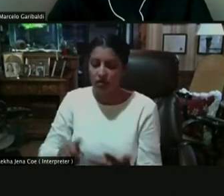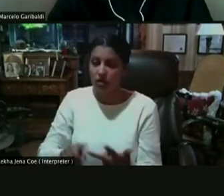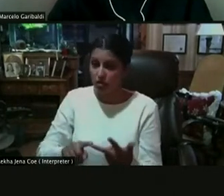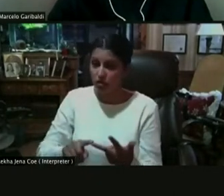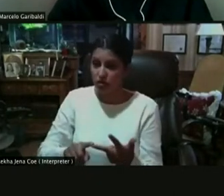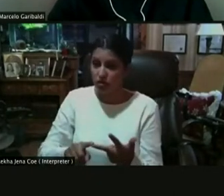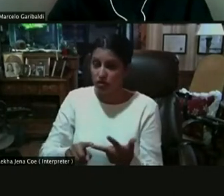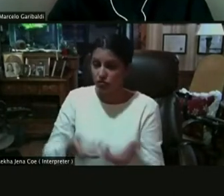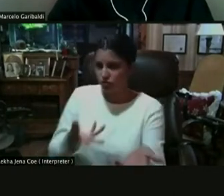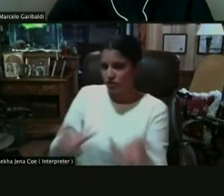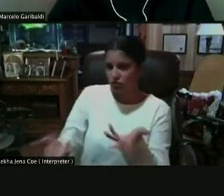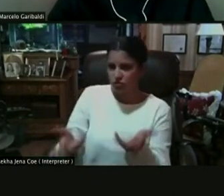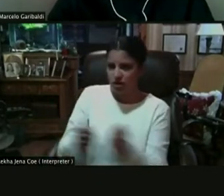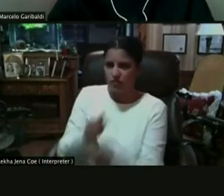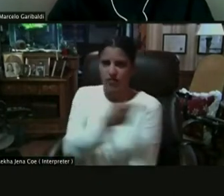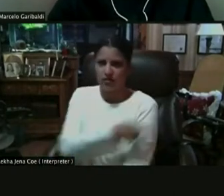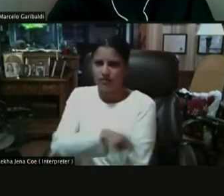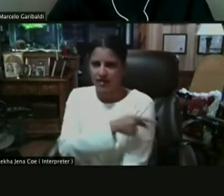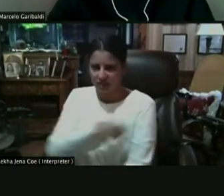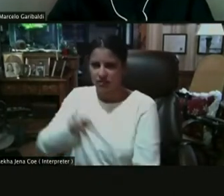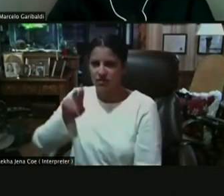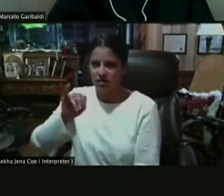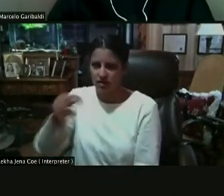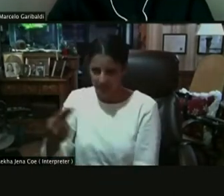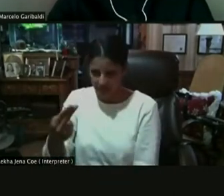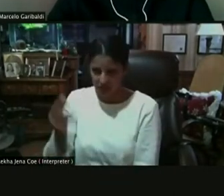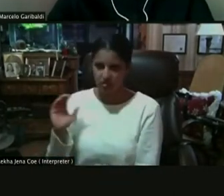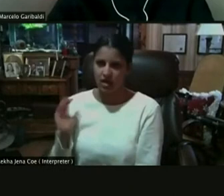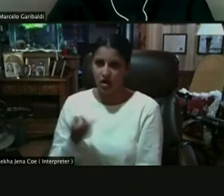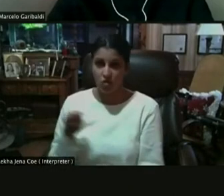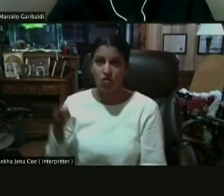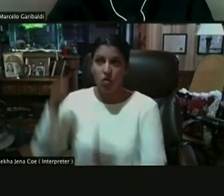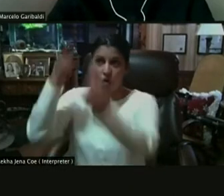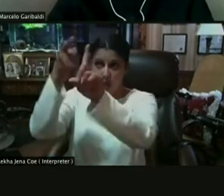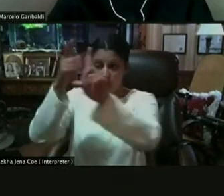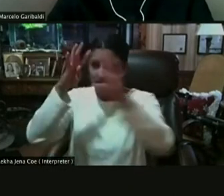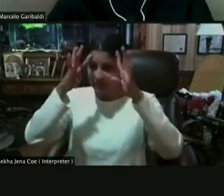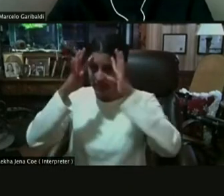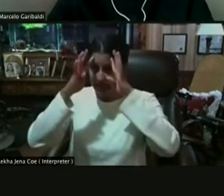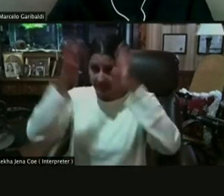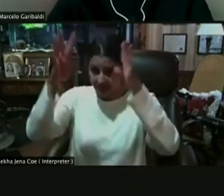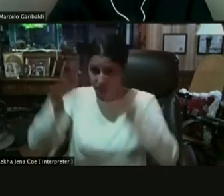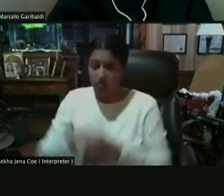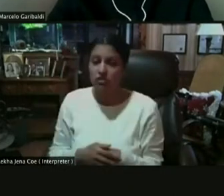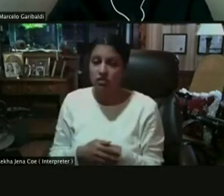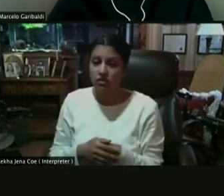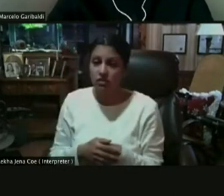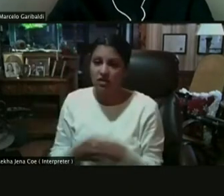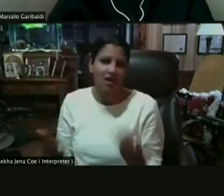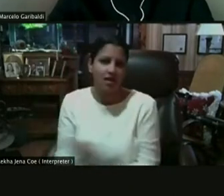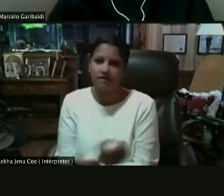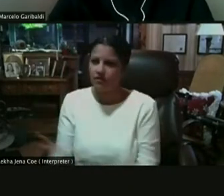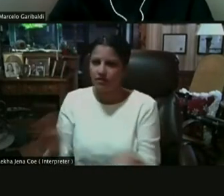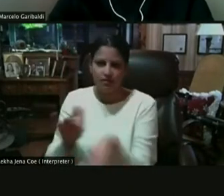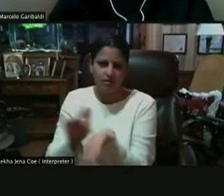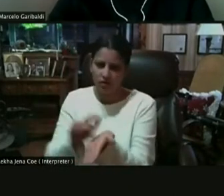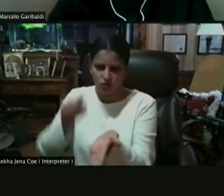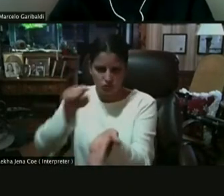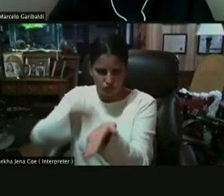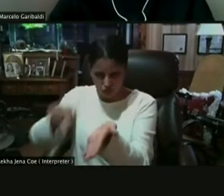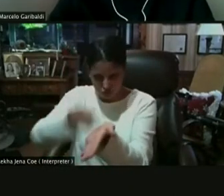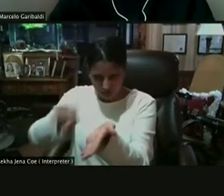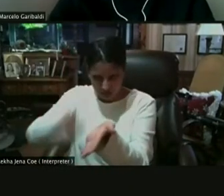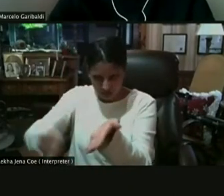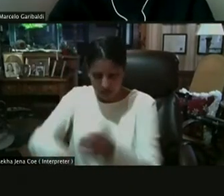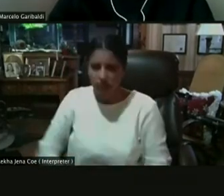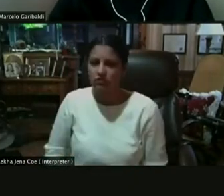the patients at NIH. Our mission is innovation and everything medical research and to really